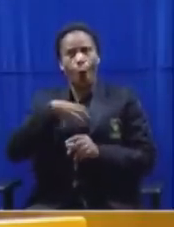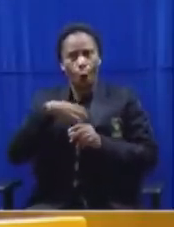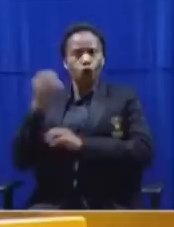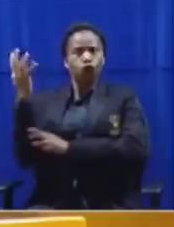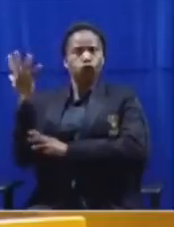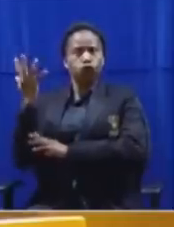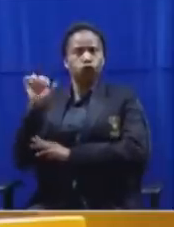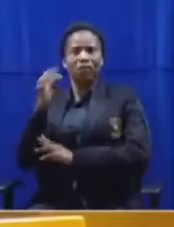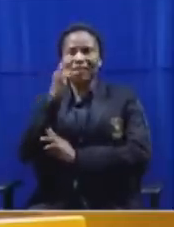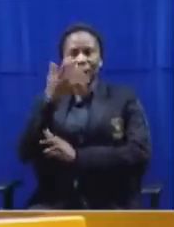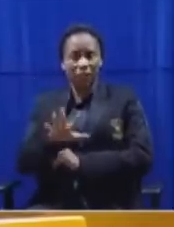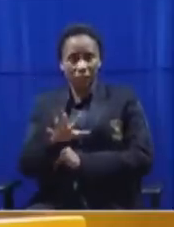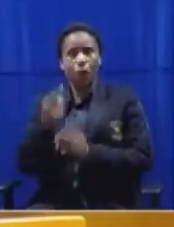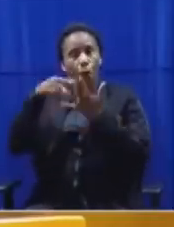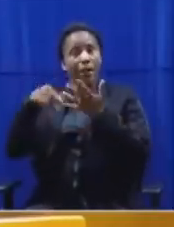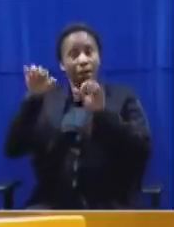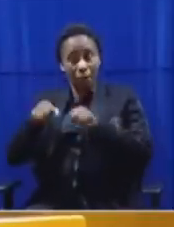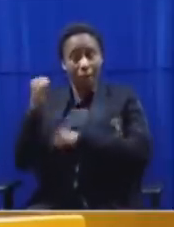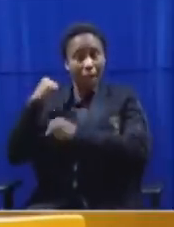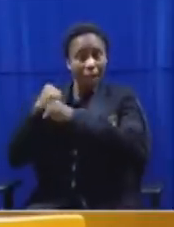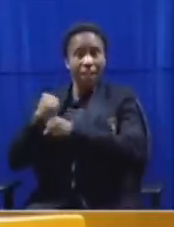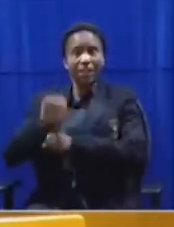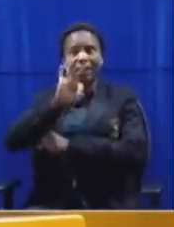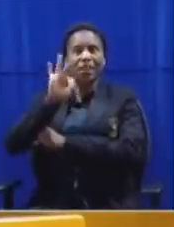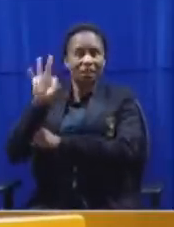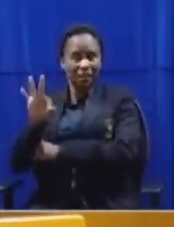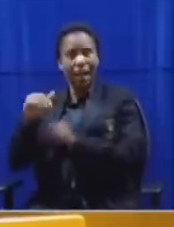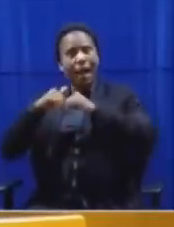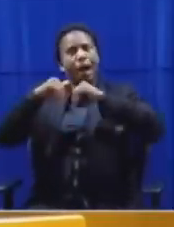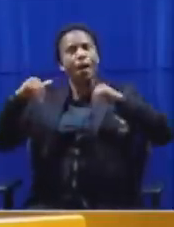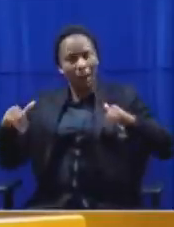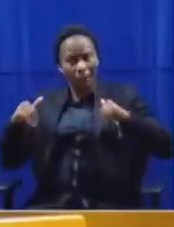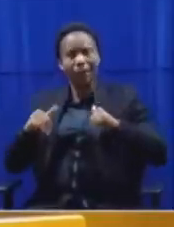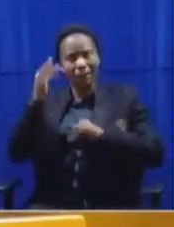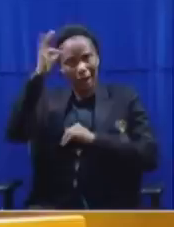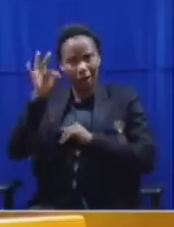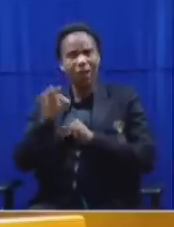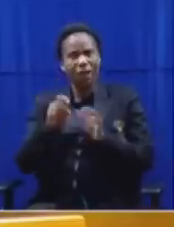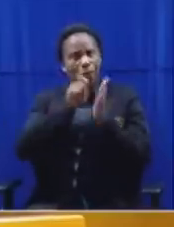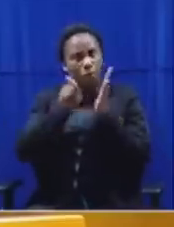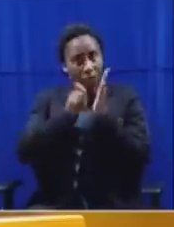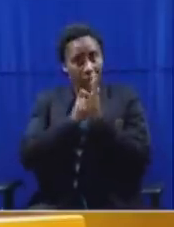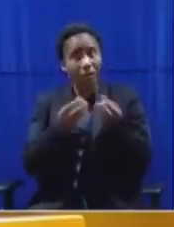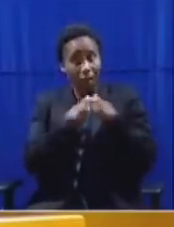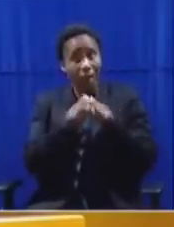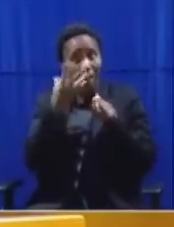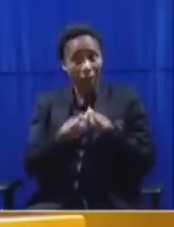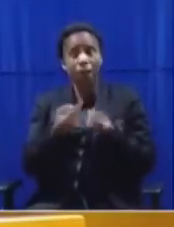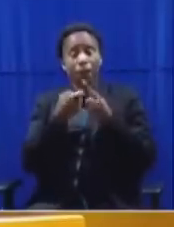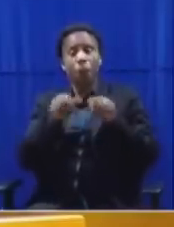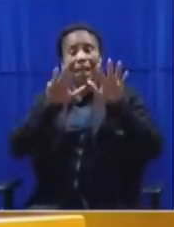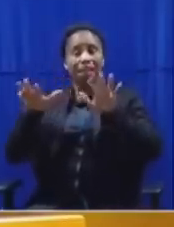It is correct that for 33 years the apartheid government had prescribed assets from 1956 to